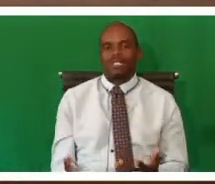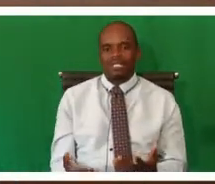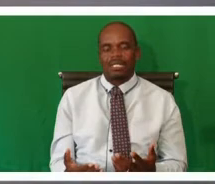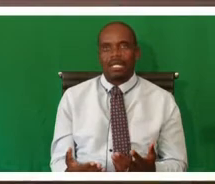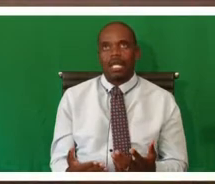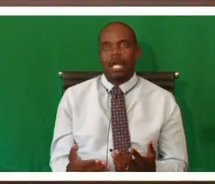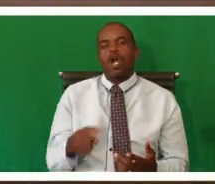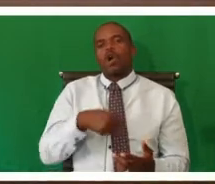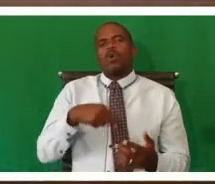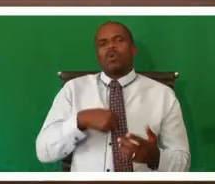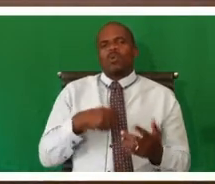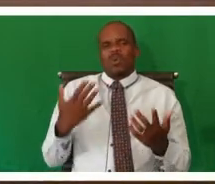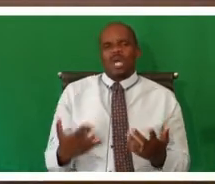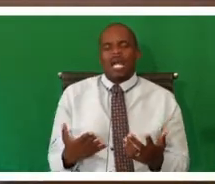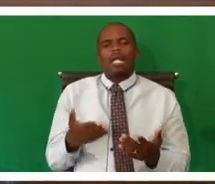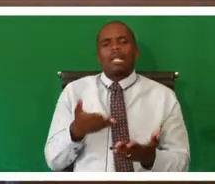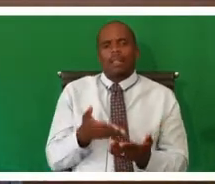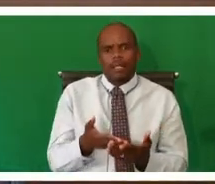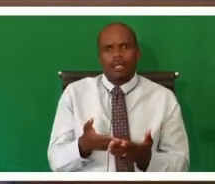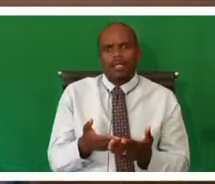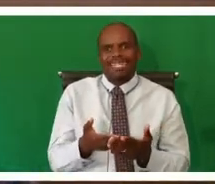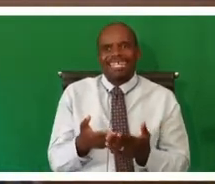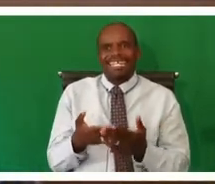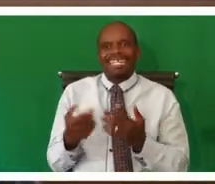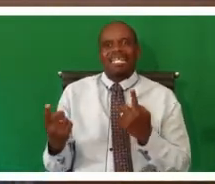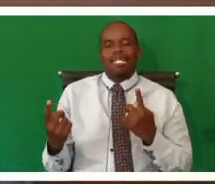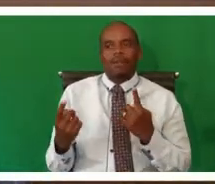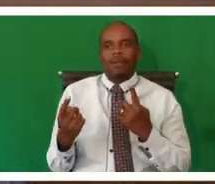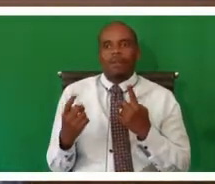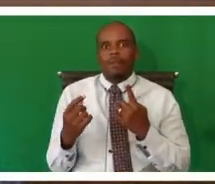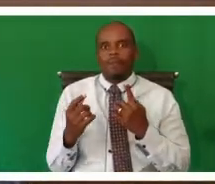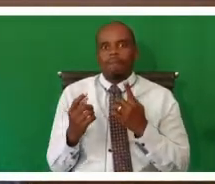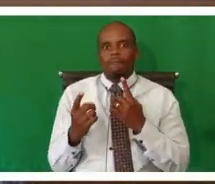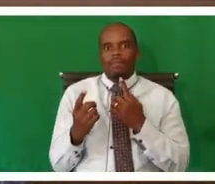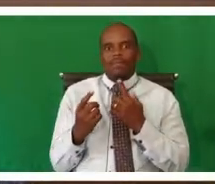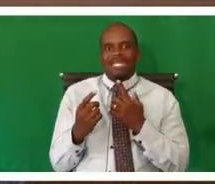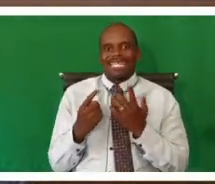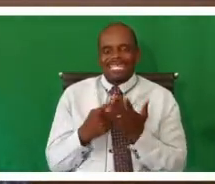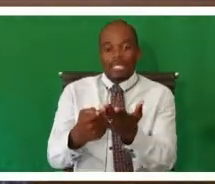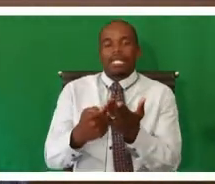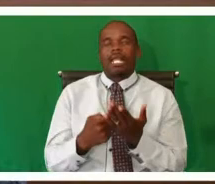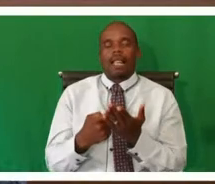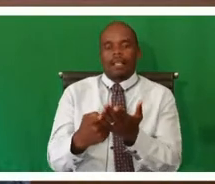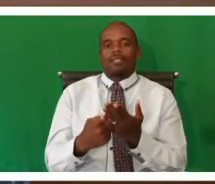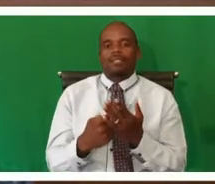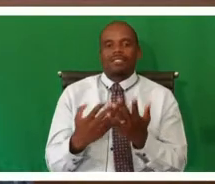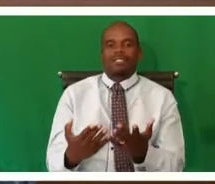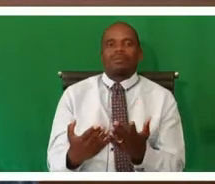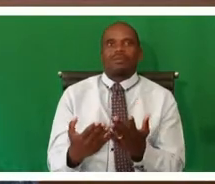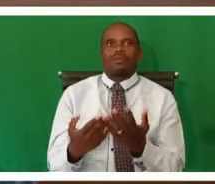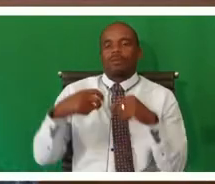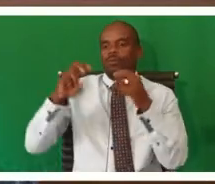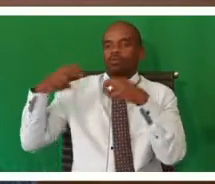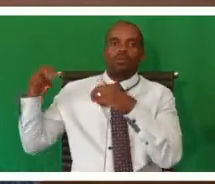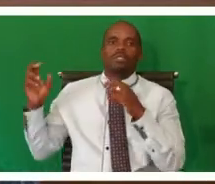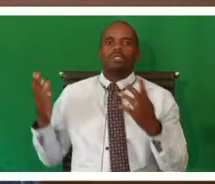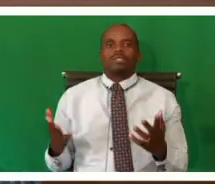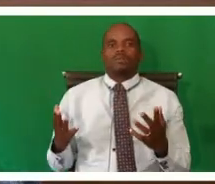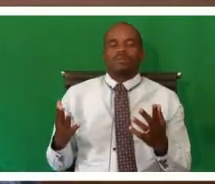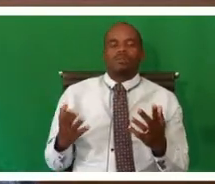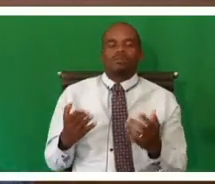we are currently engaging investors to develop the tourism potential in the